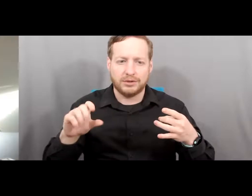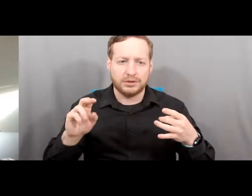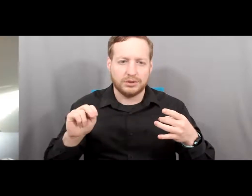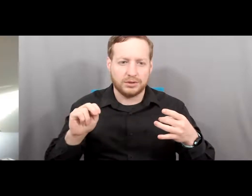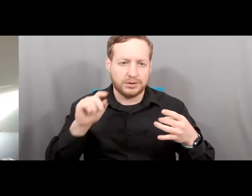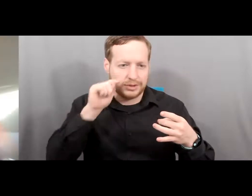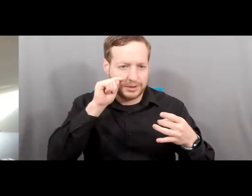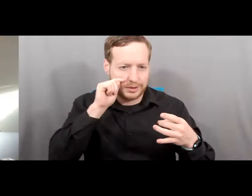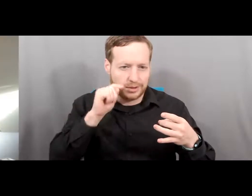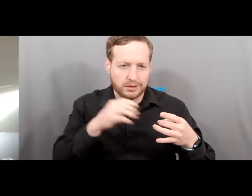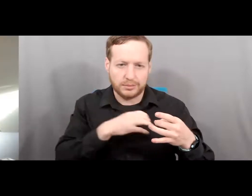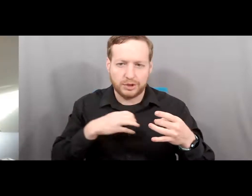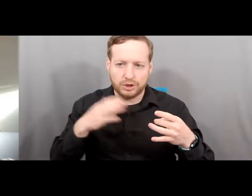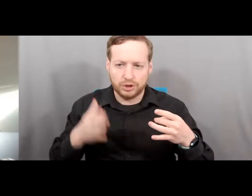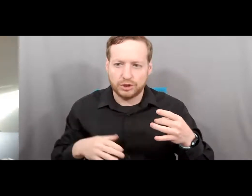Tina Nelson,